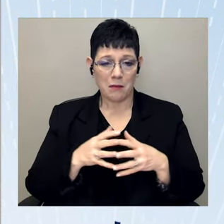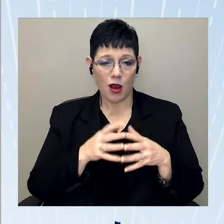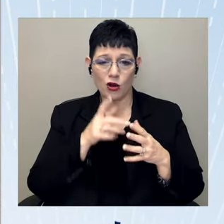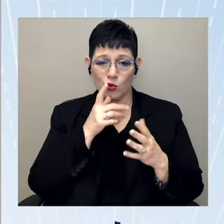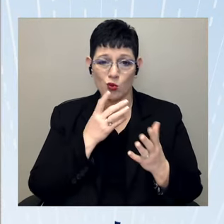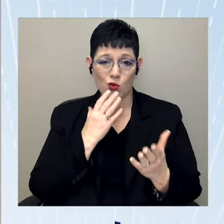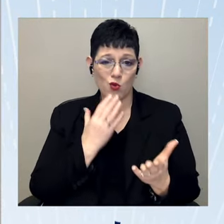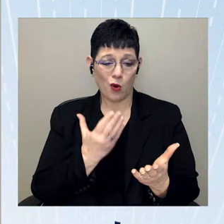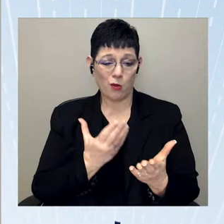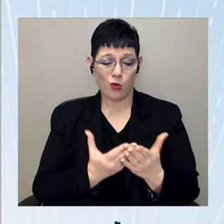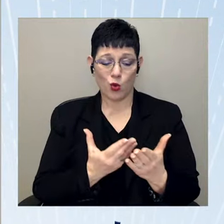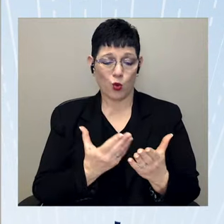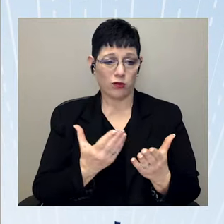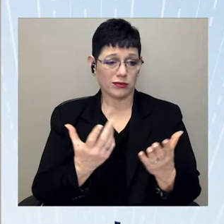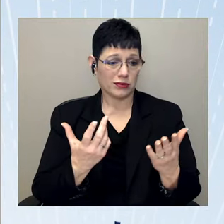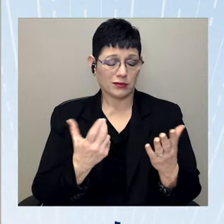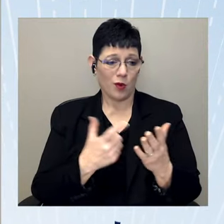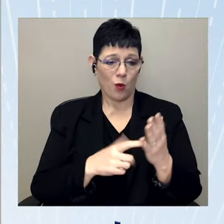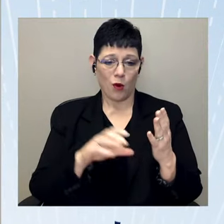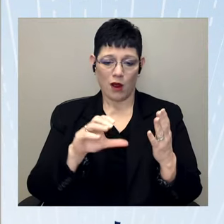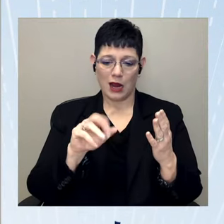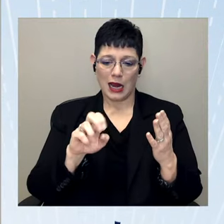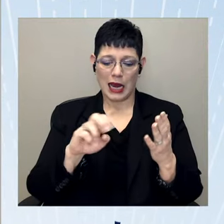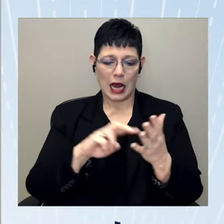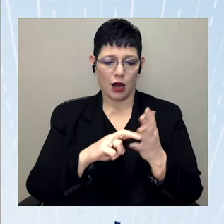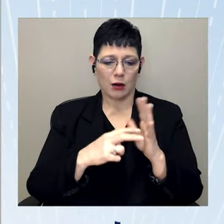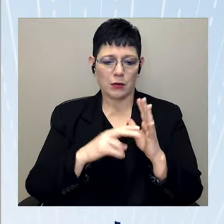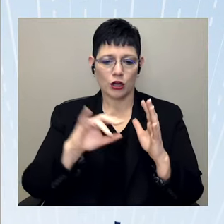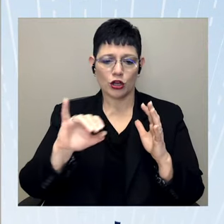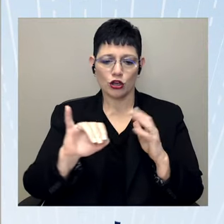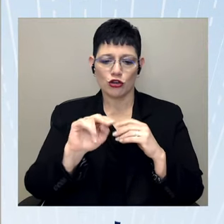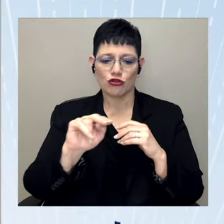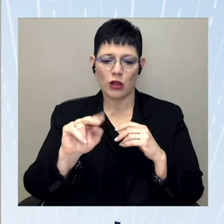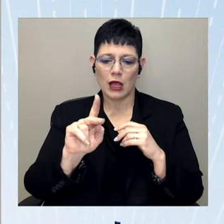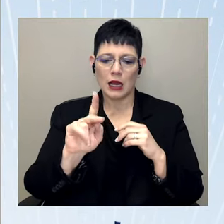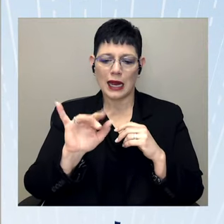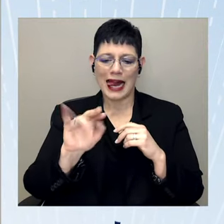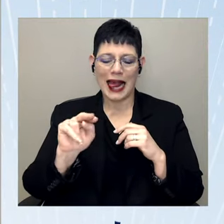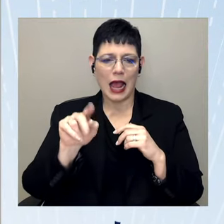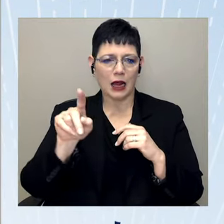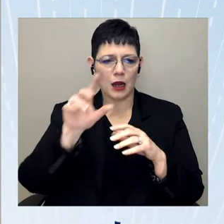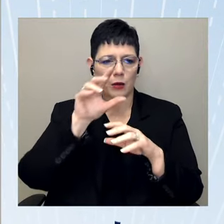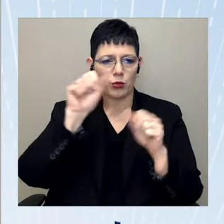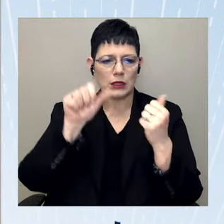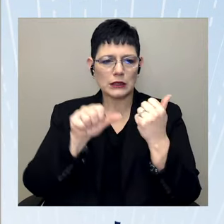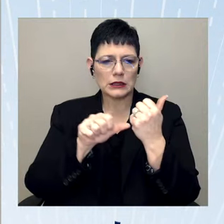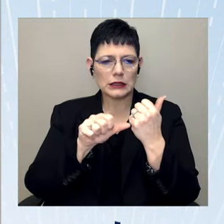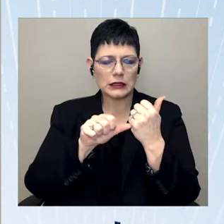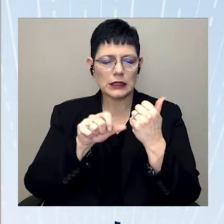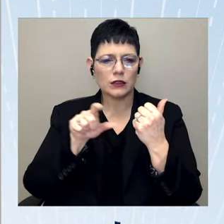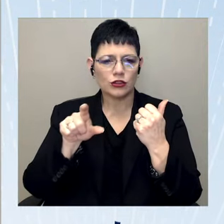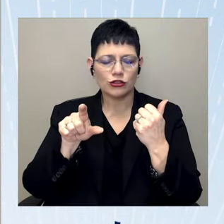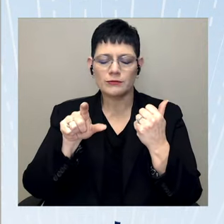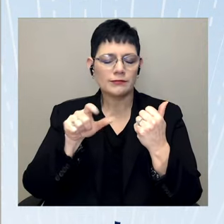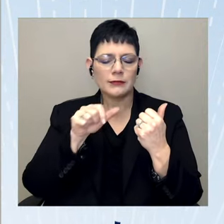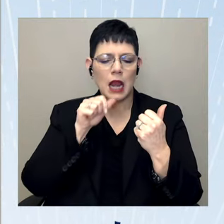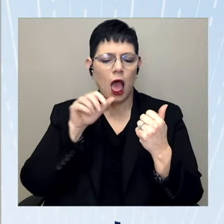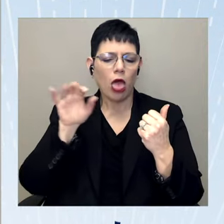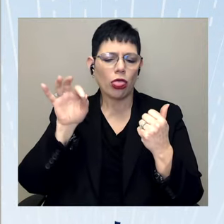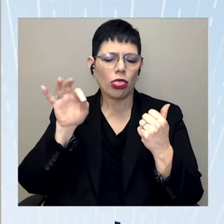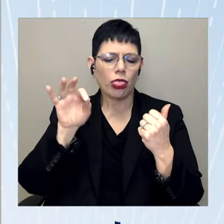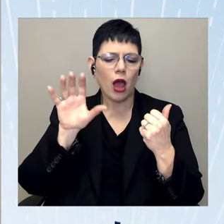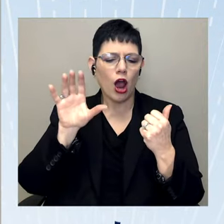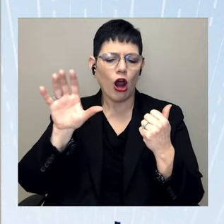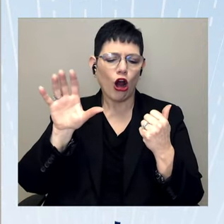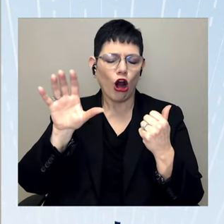second, because Jen Klein, the president's assistant, who has done so many things, and today she's not going to talk about her championing